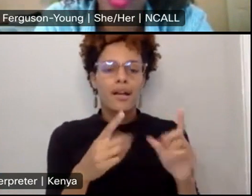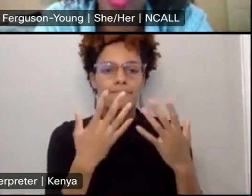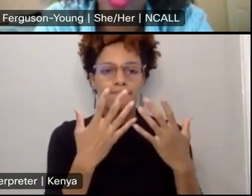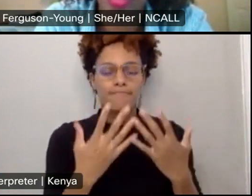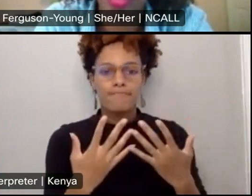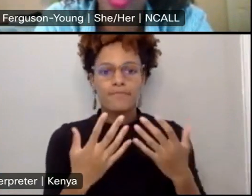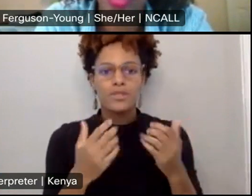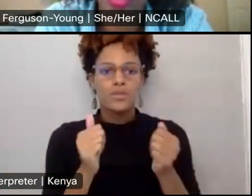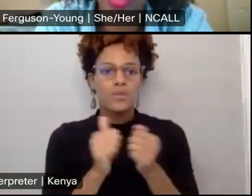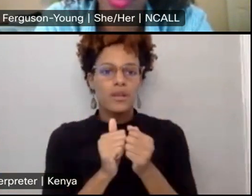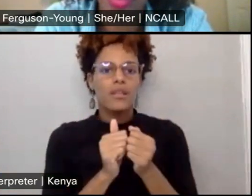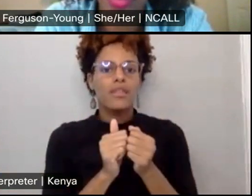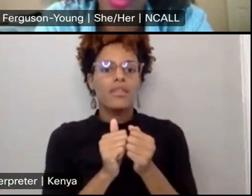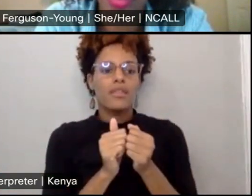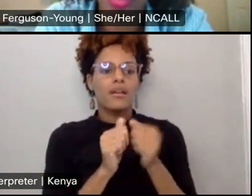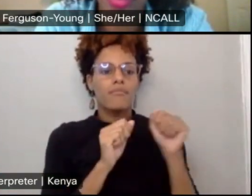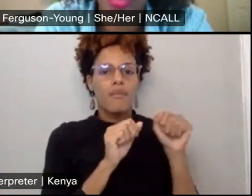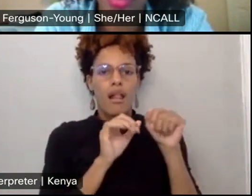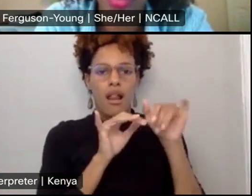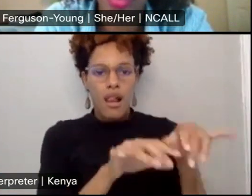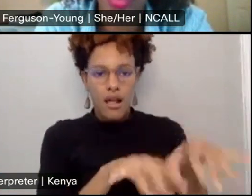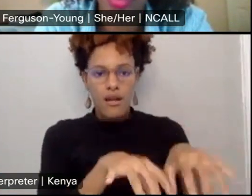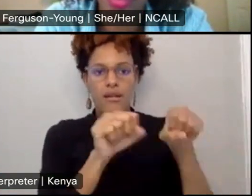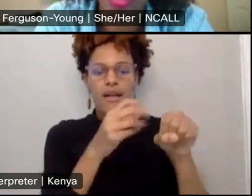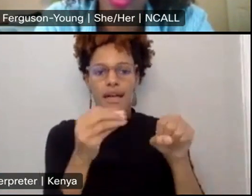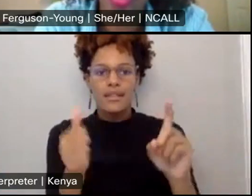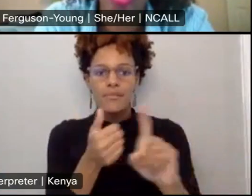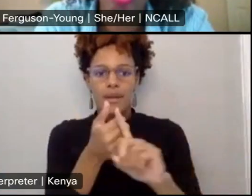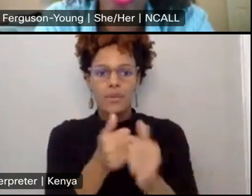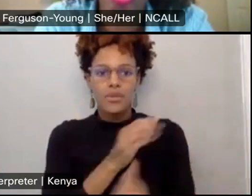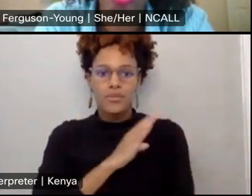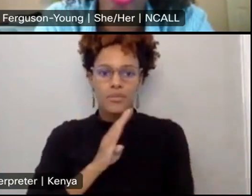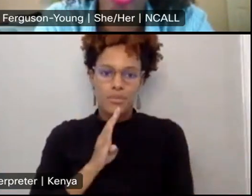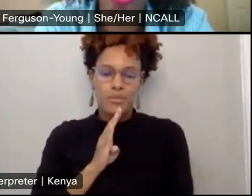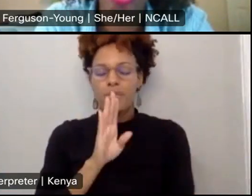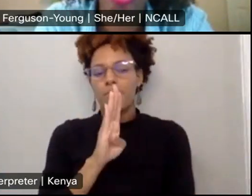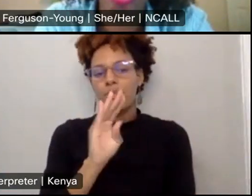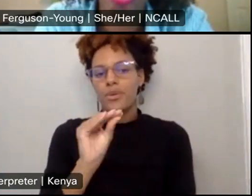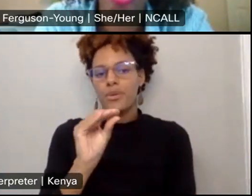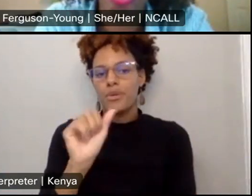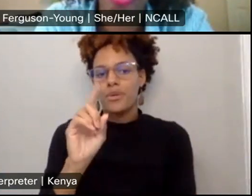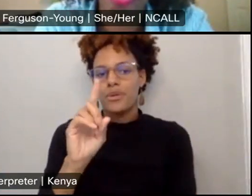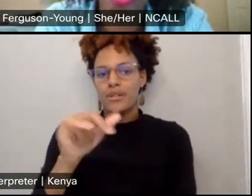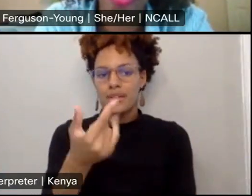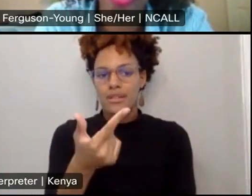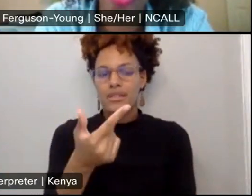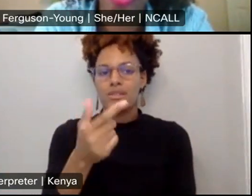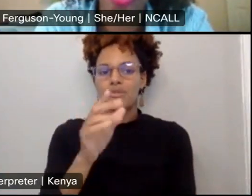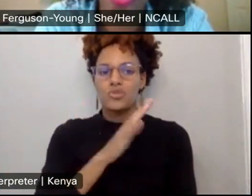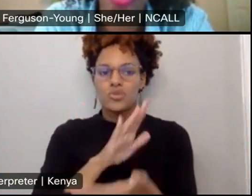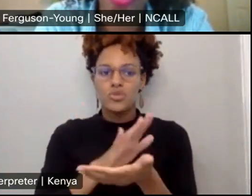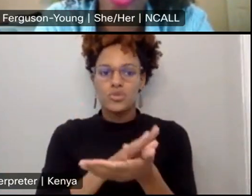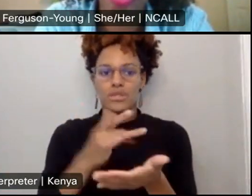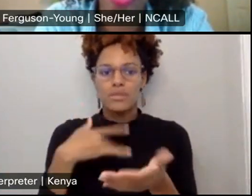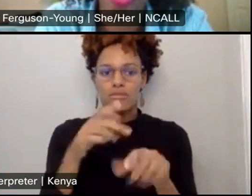to colonization and the impacts of boarding schools, those teachings have been lost